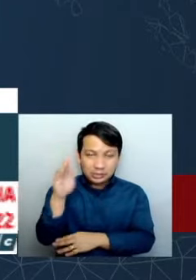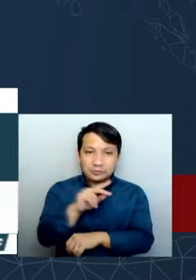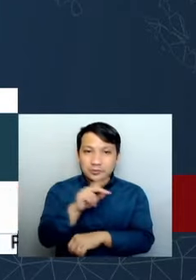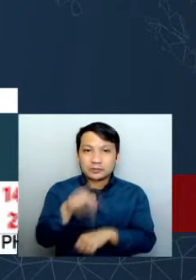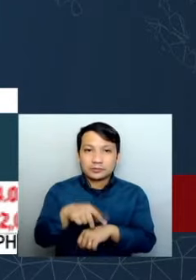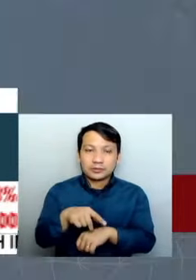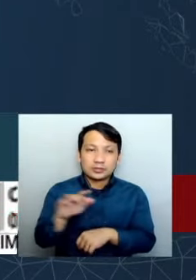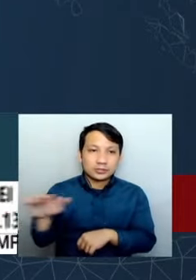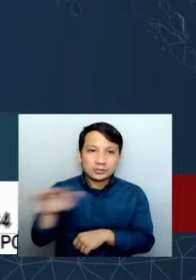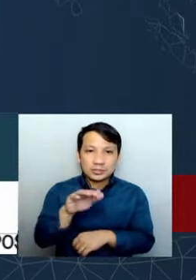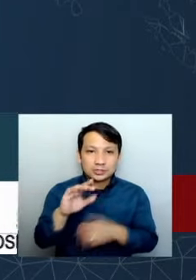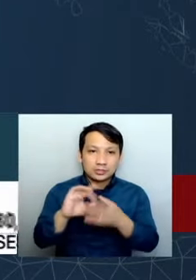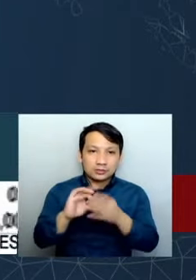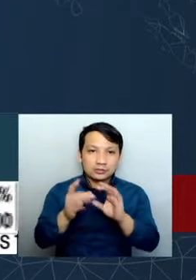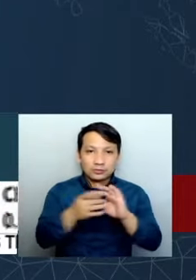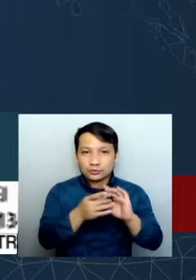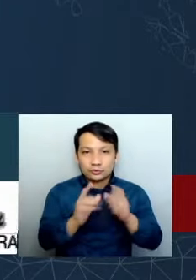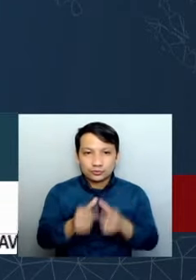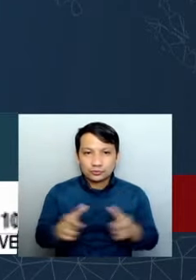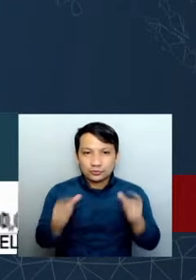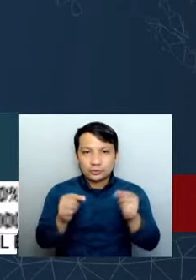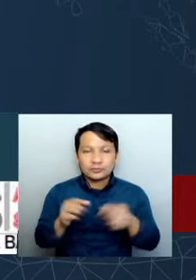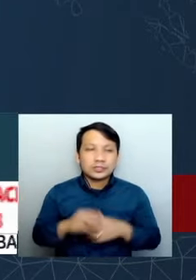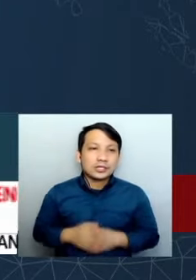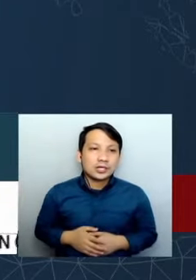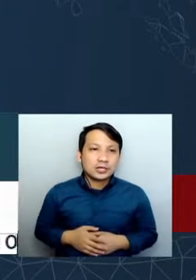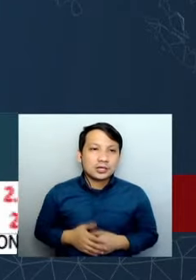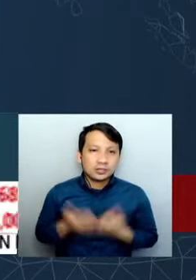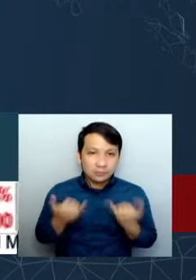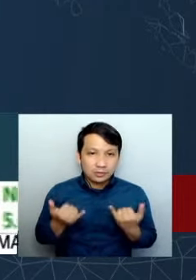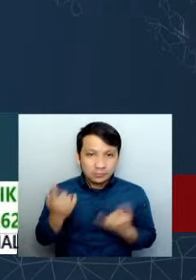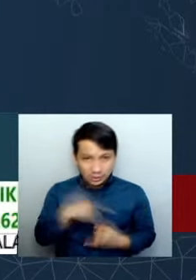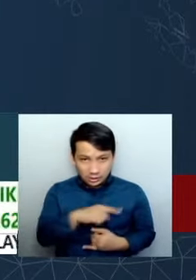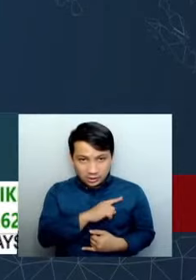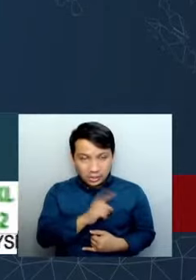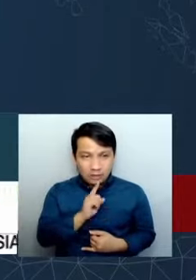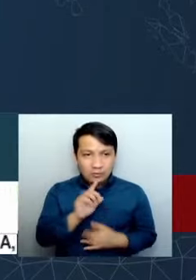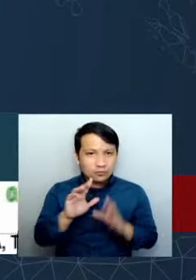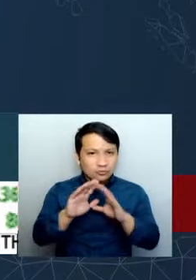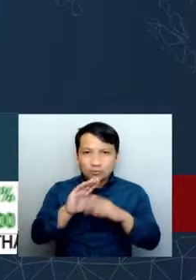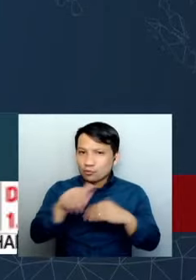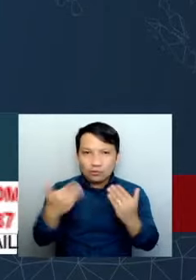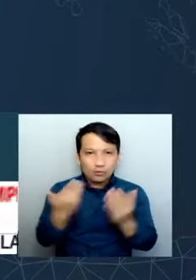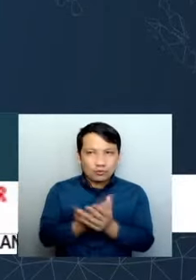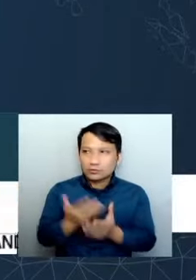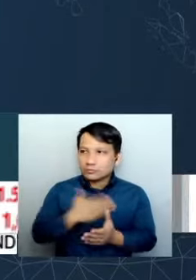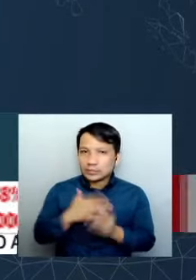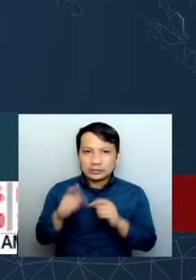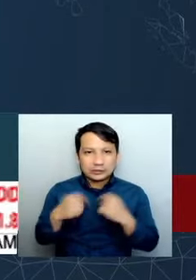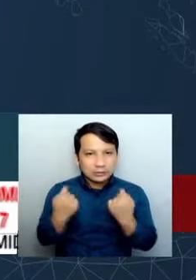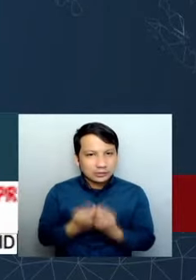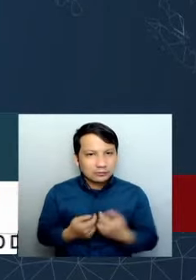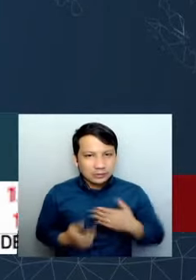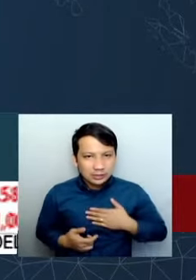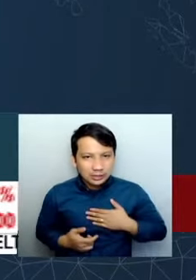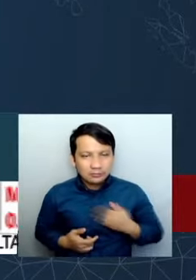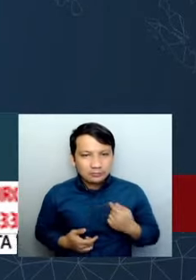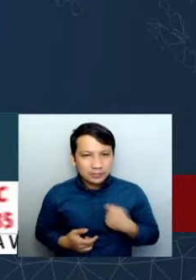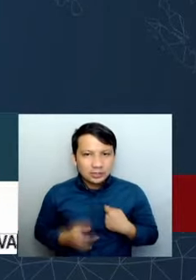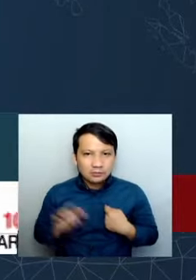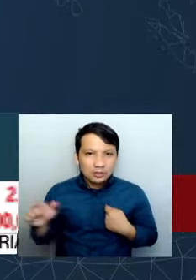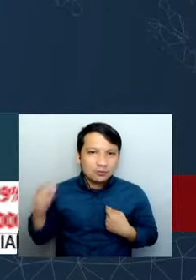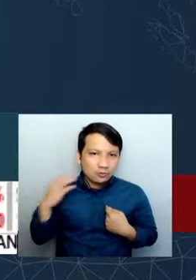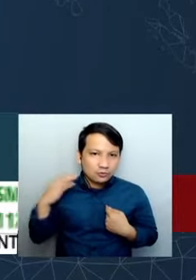po. After ng paghihirap namin sa buong team, hindi lang ako, hindi lang yung mga coaches, talagang buong team